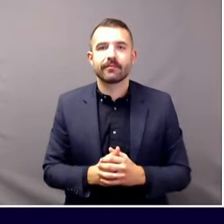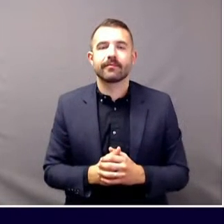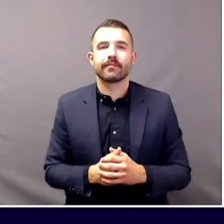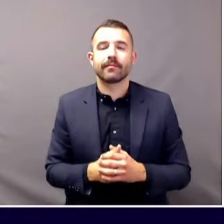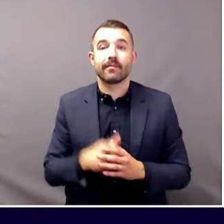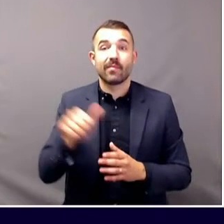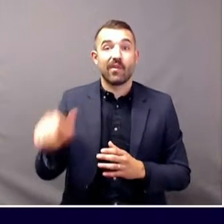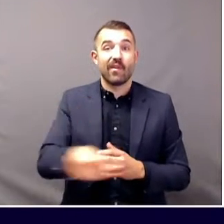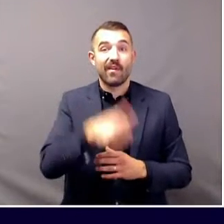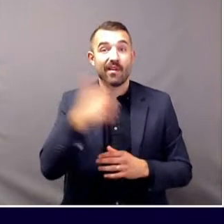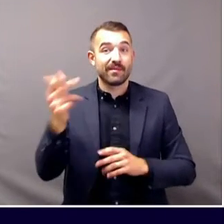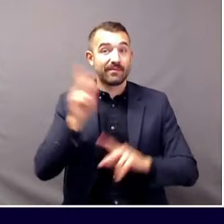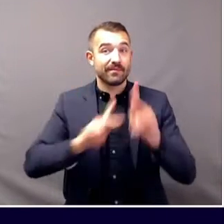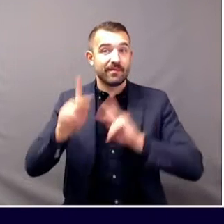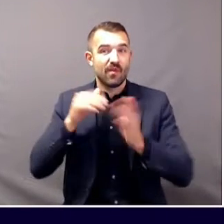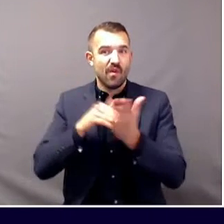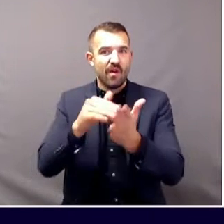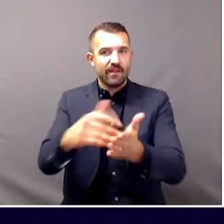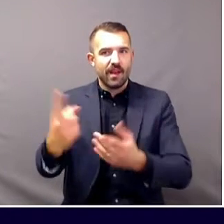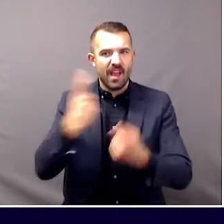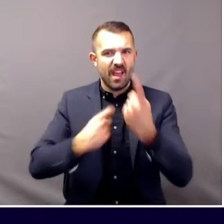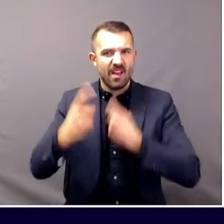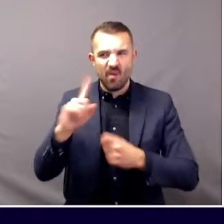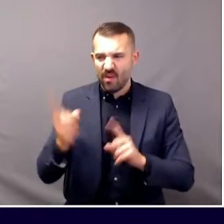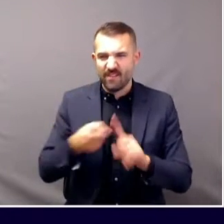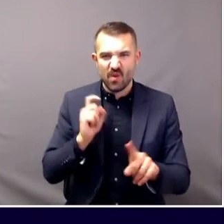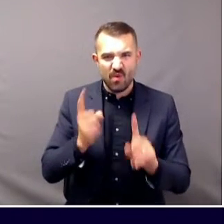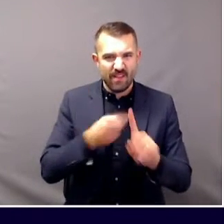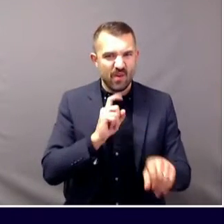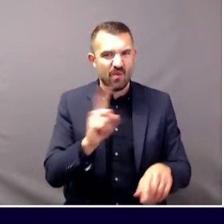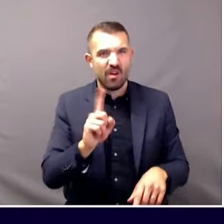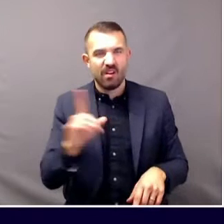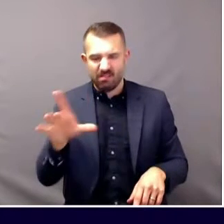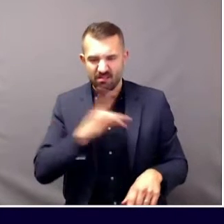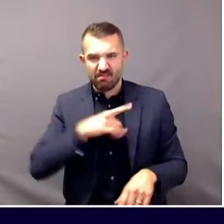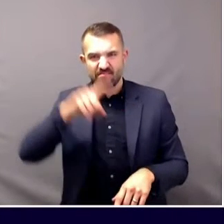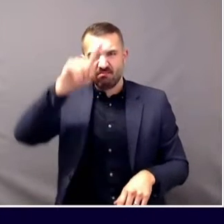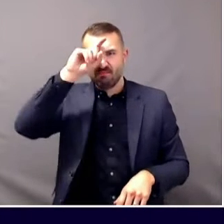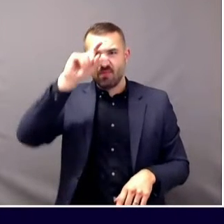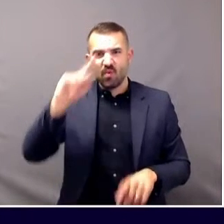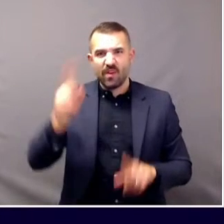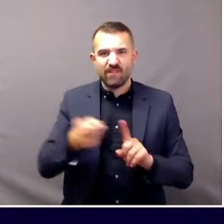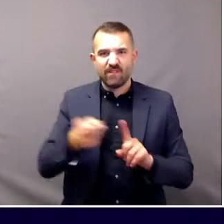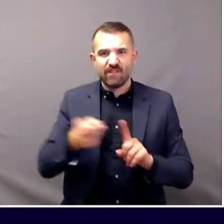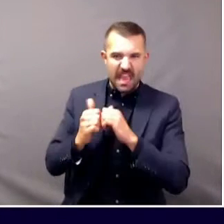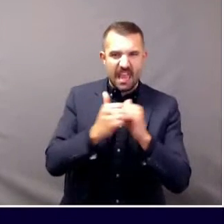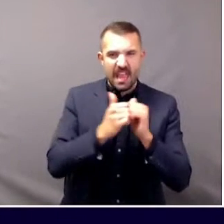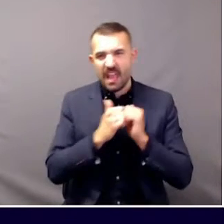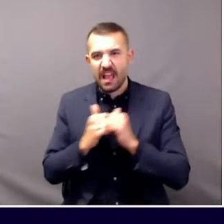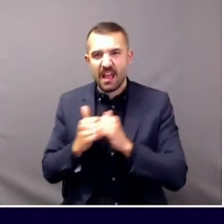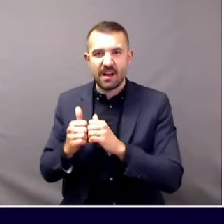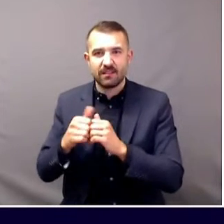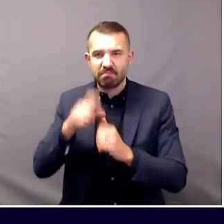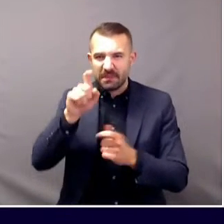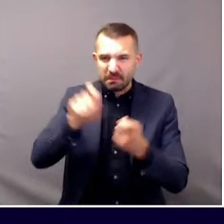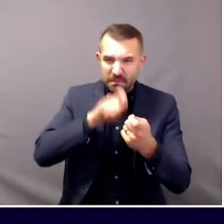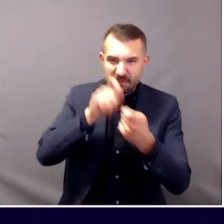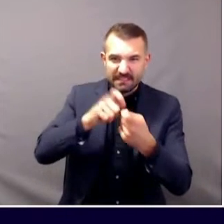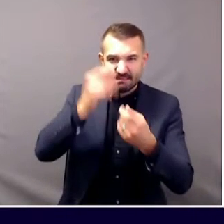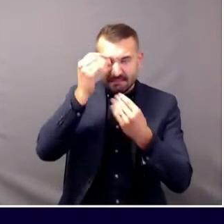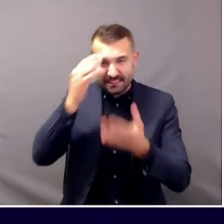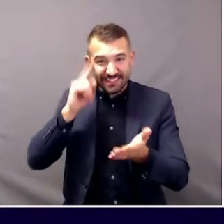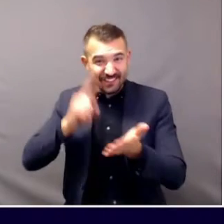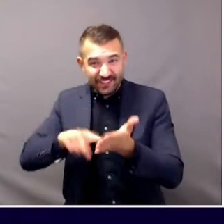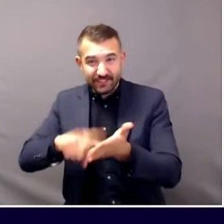And I don't have the latest data. I was briefed on it about a week or a week and a half ago. But similarly, nowadays, fewer and fewer